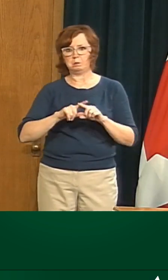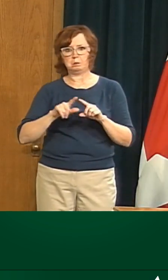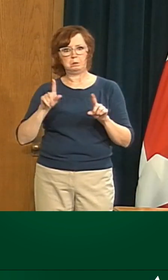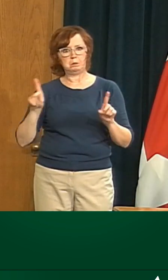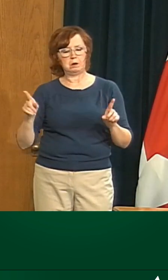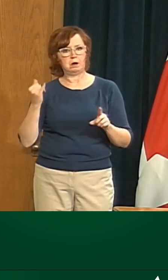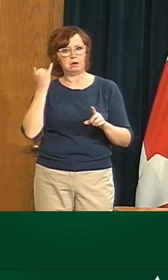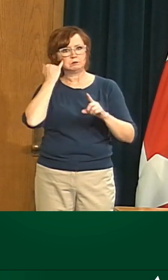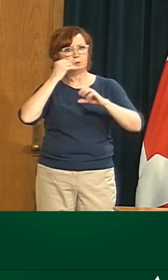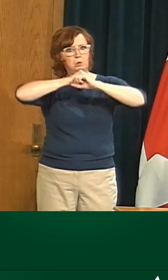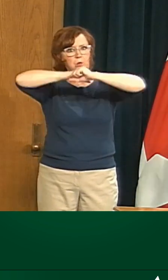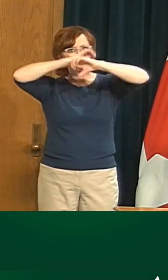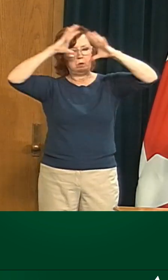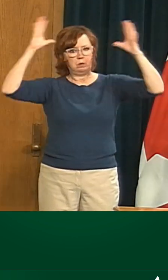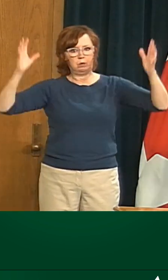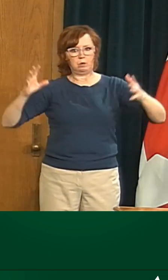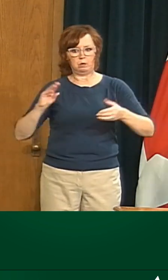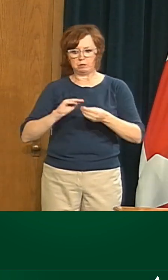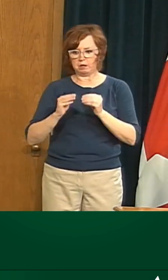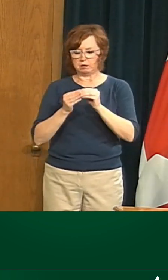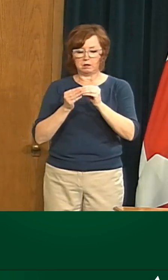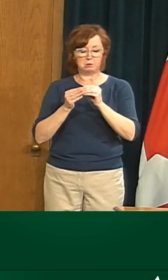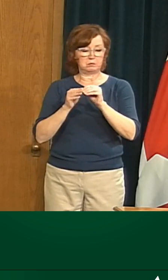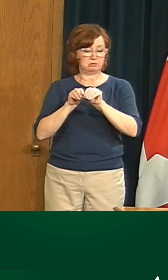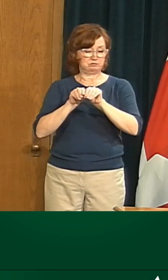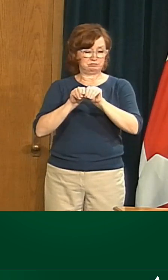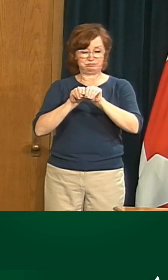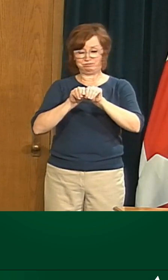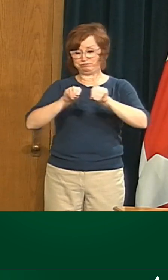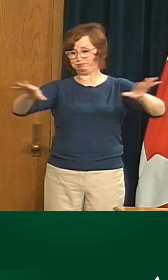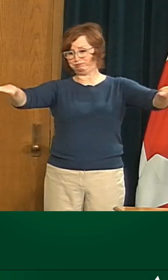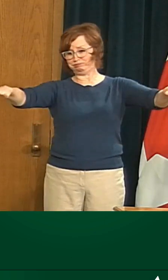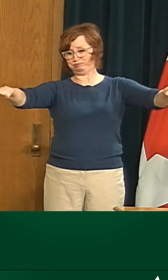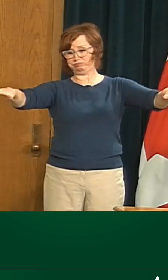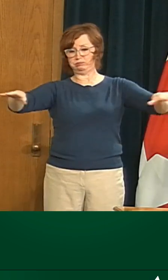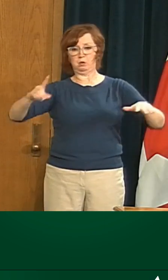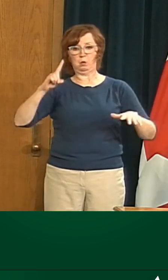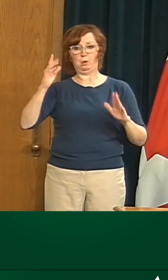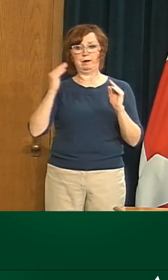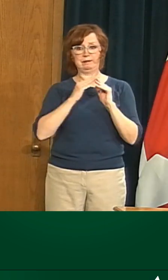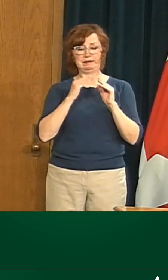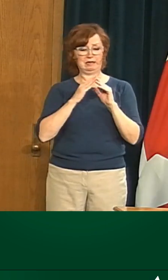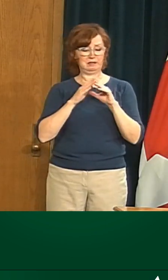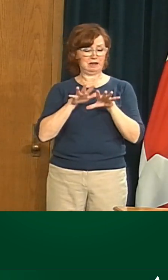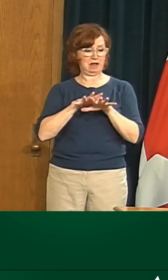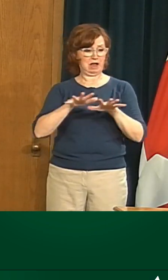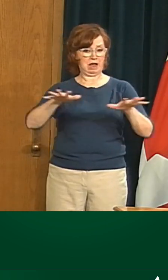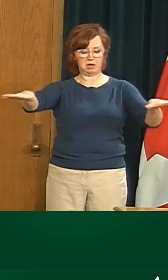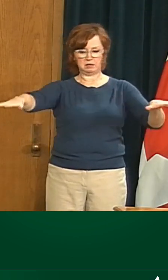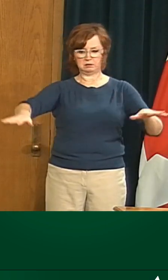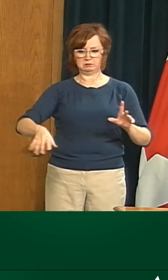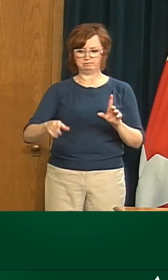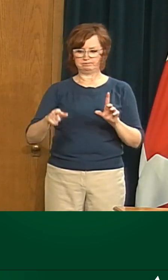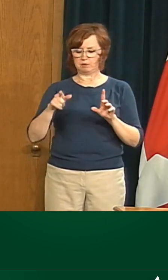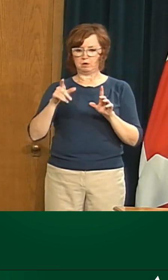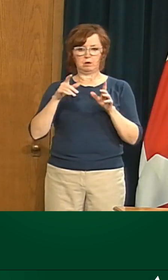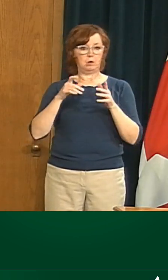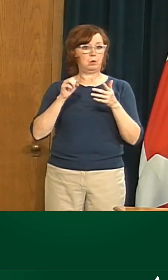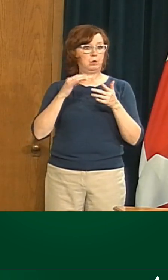cases are through aggressive contact tracing traced back to one in